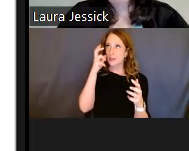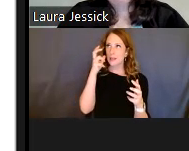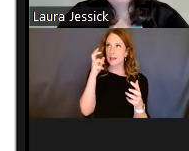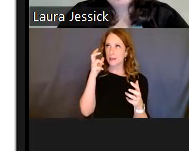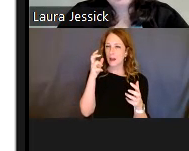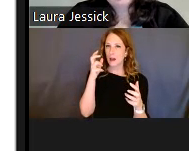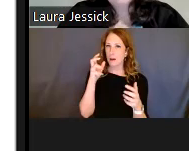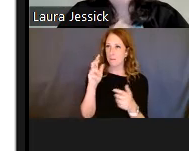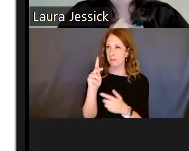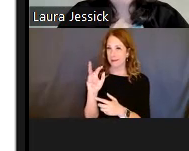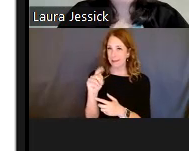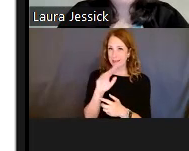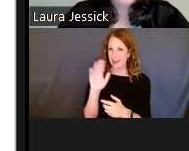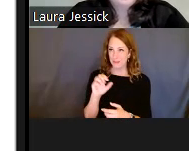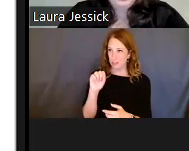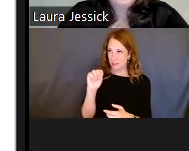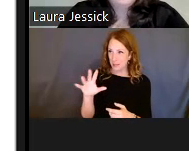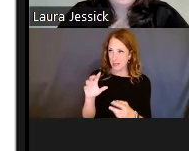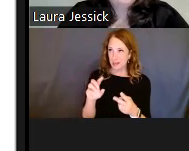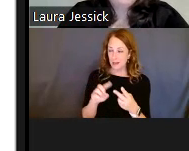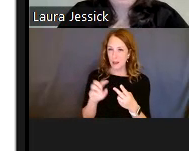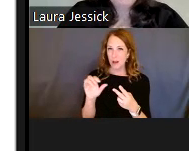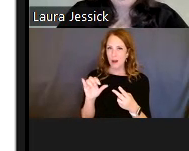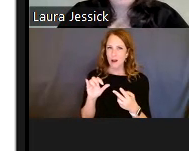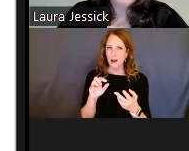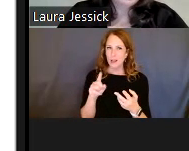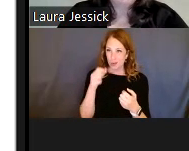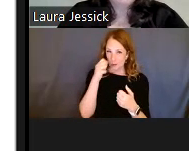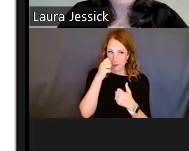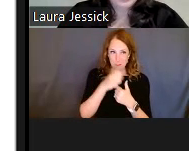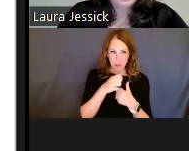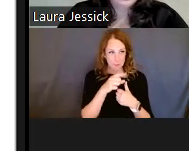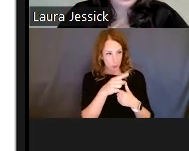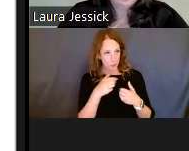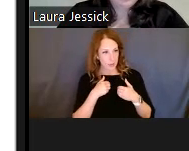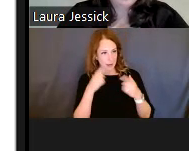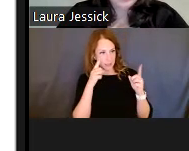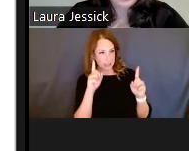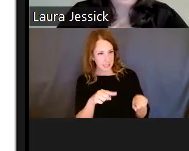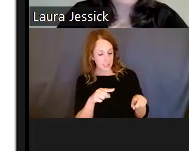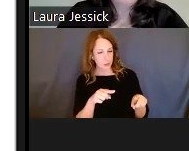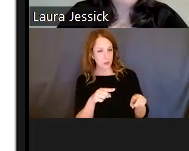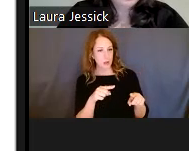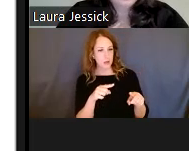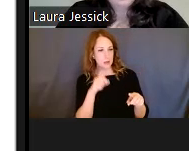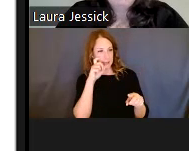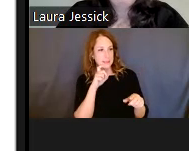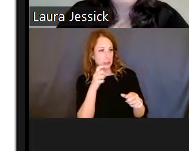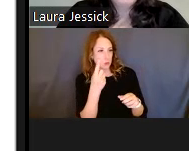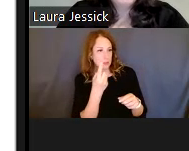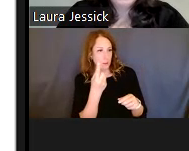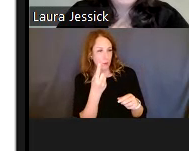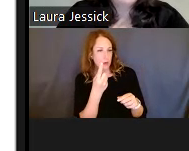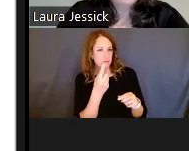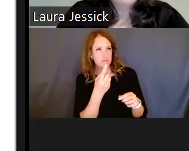that their kit was never submitted, but they were also like, hey, do you remember if you had any consensual sex with someone